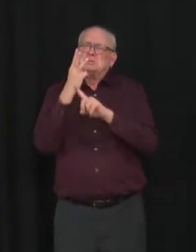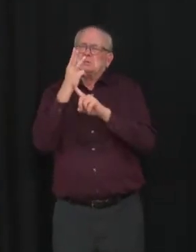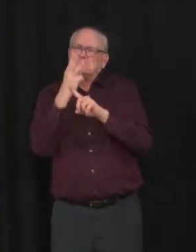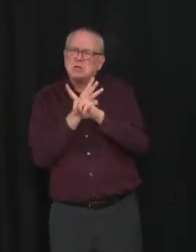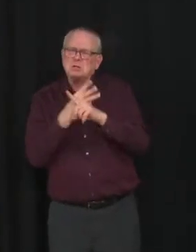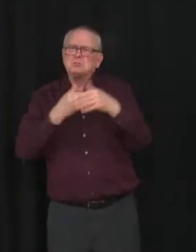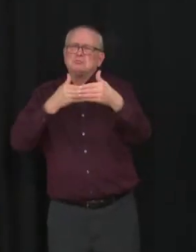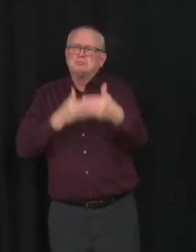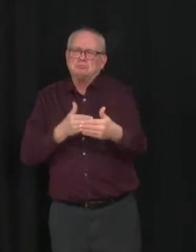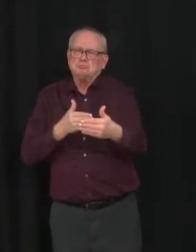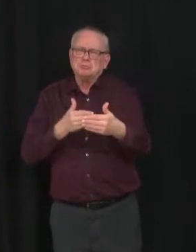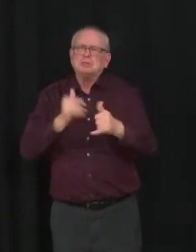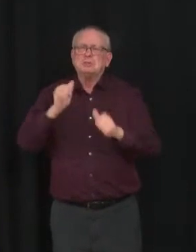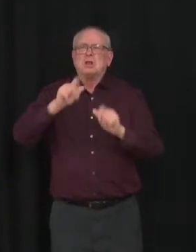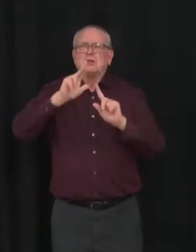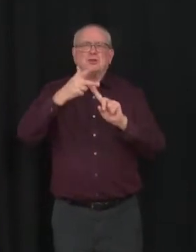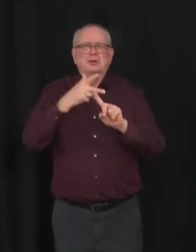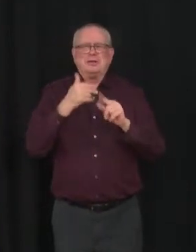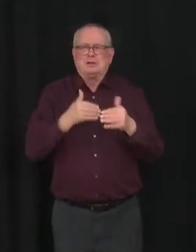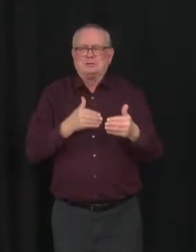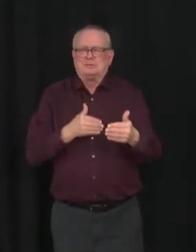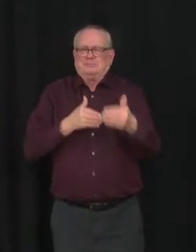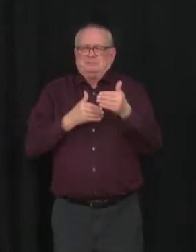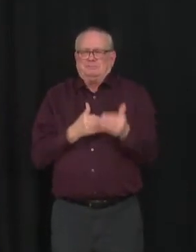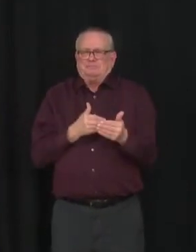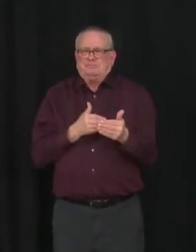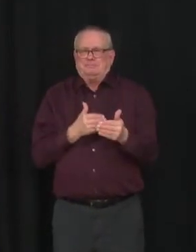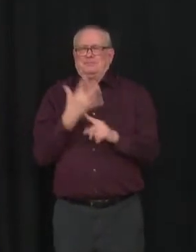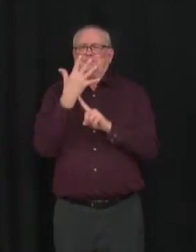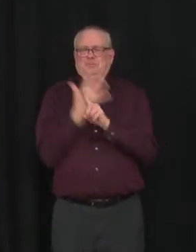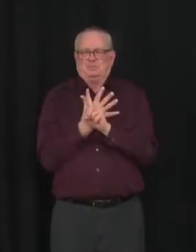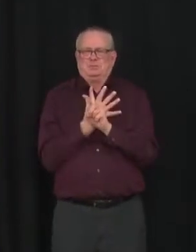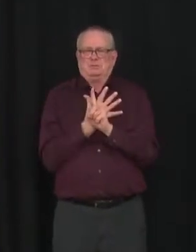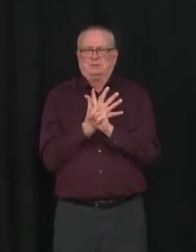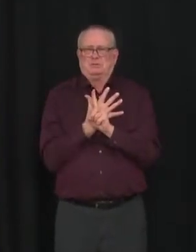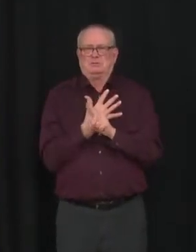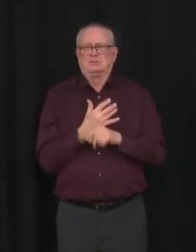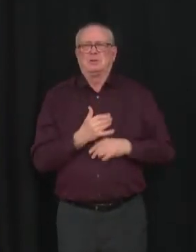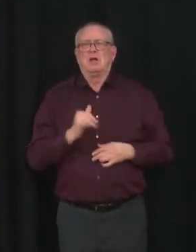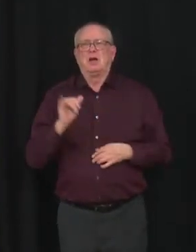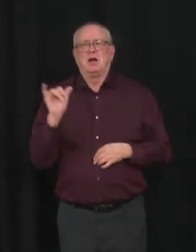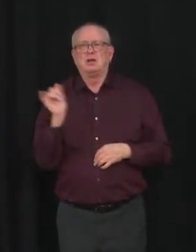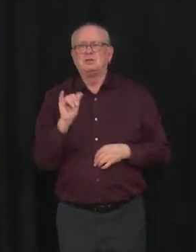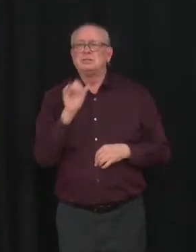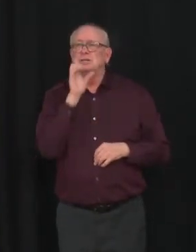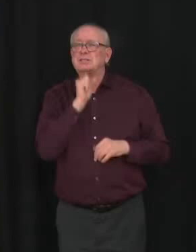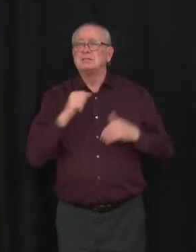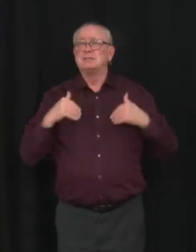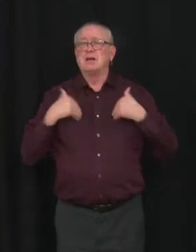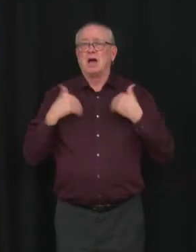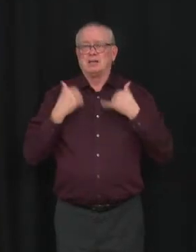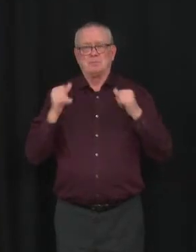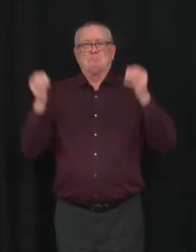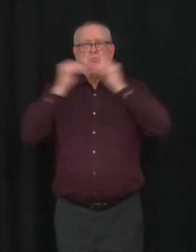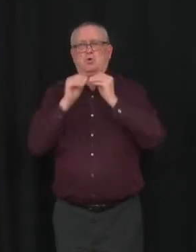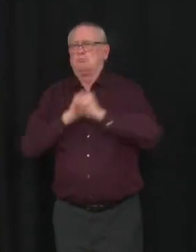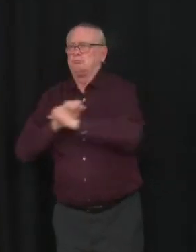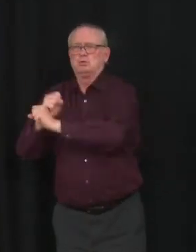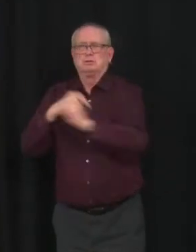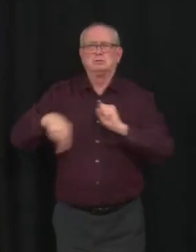we are making the strategic decision to move up these doses to protect Albertans urgently, given the rapid spread of